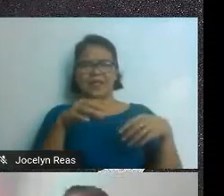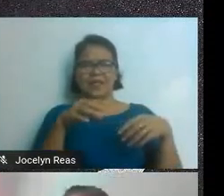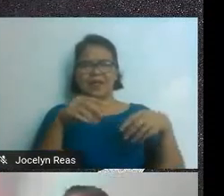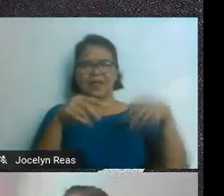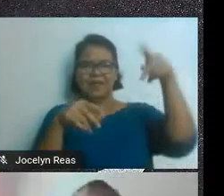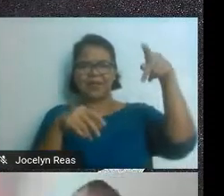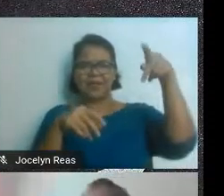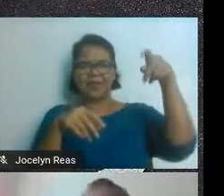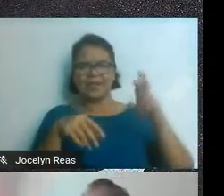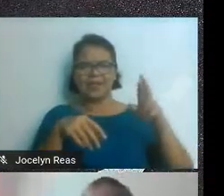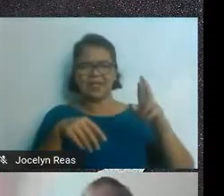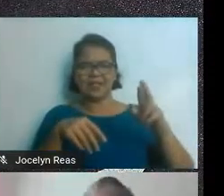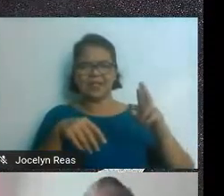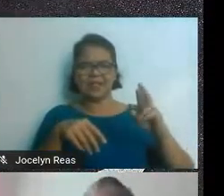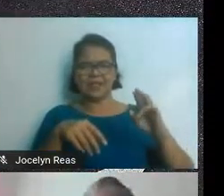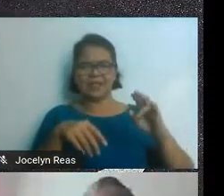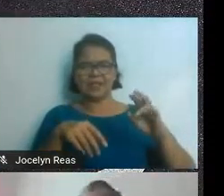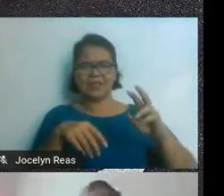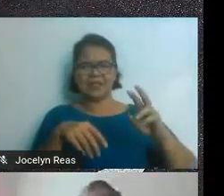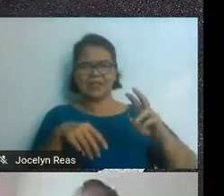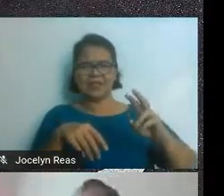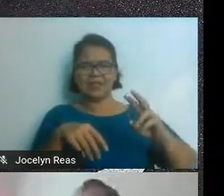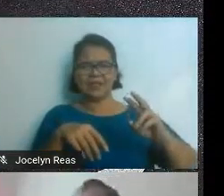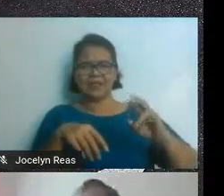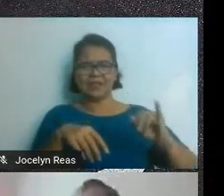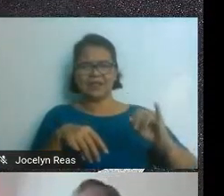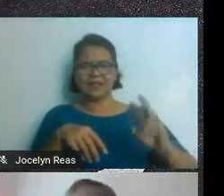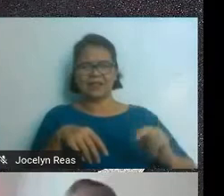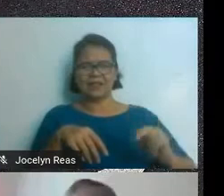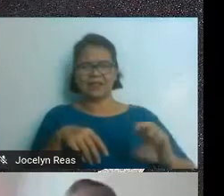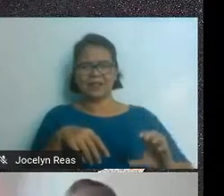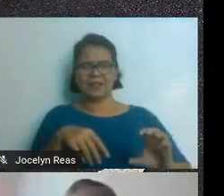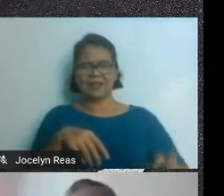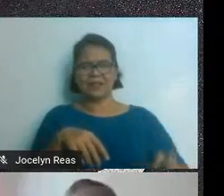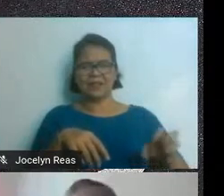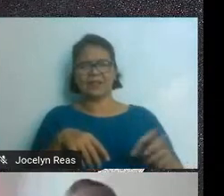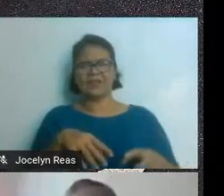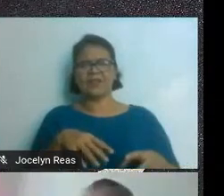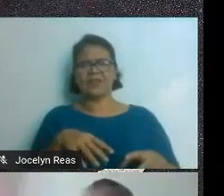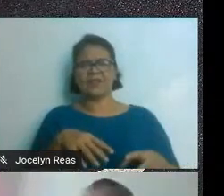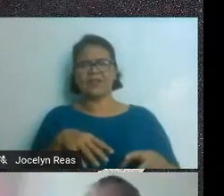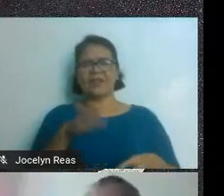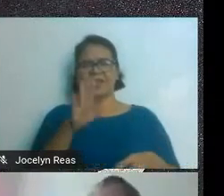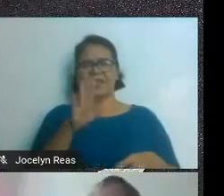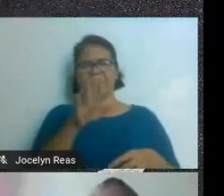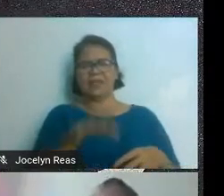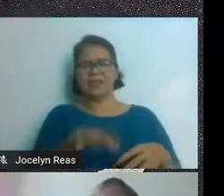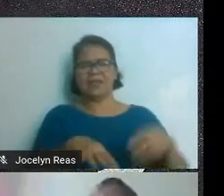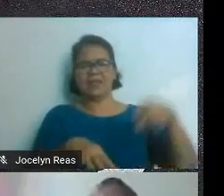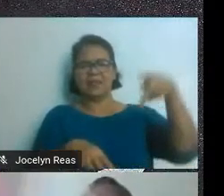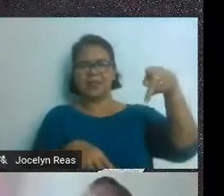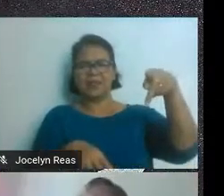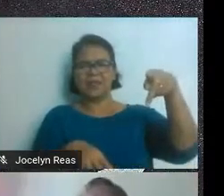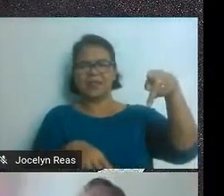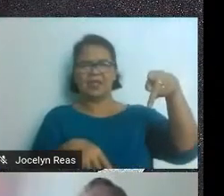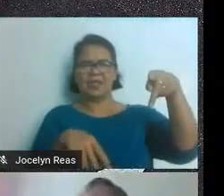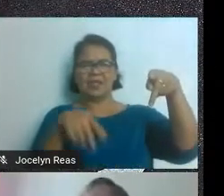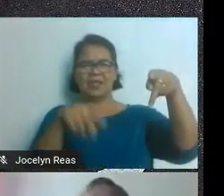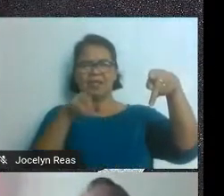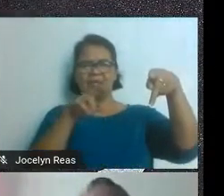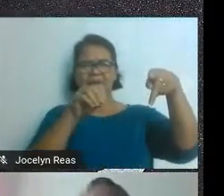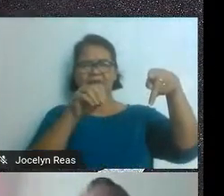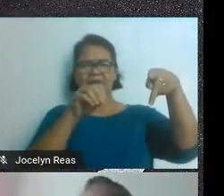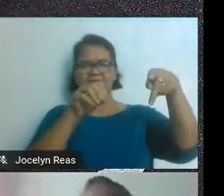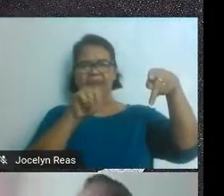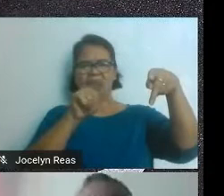mapagsamantala. That's not my prince. My ideal leader is proactive. And to me, you are proactive when you do not wait